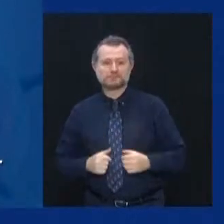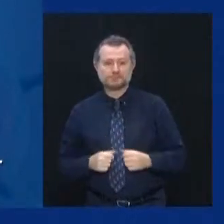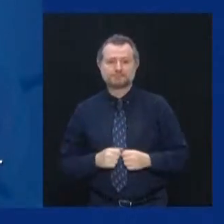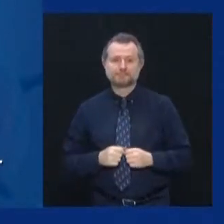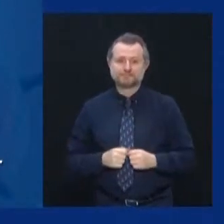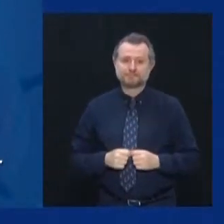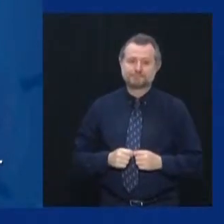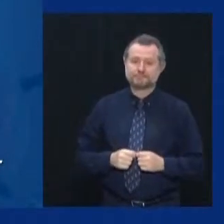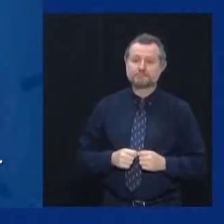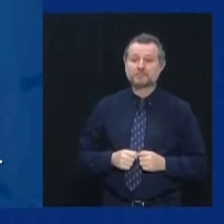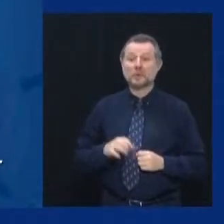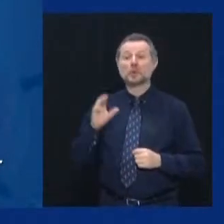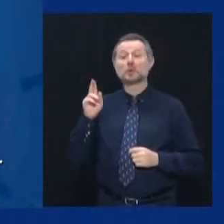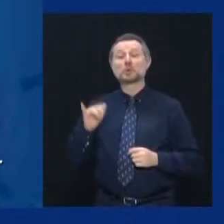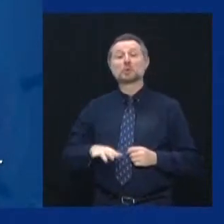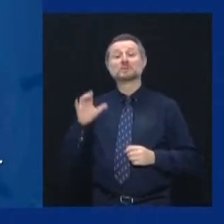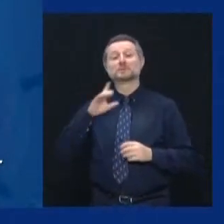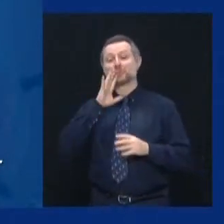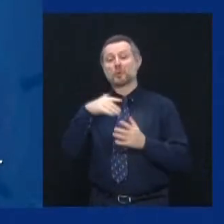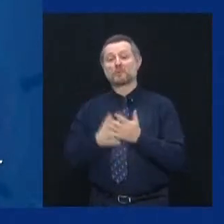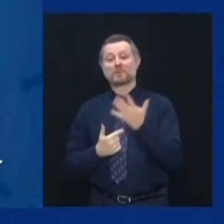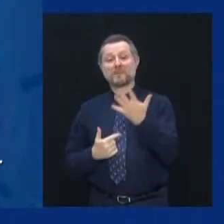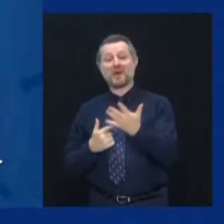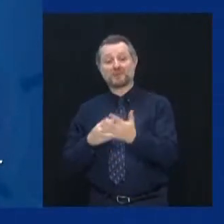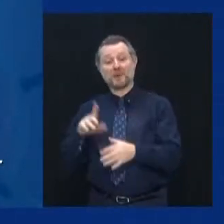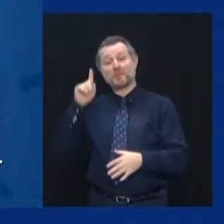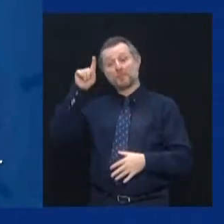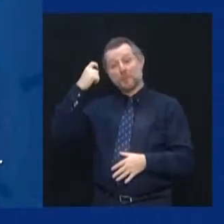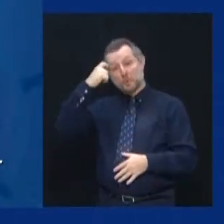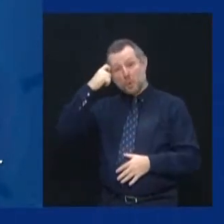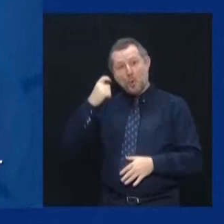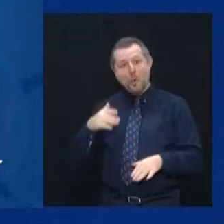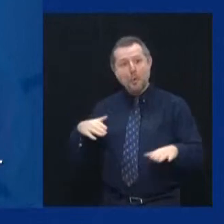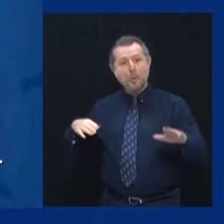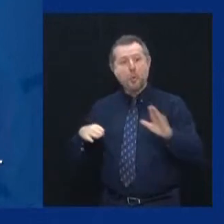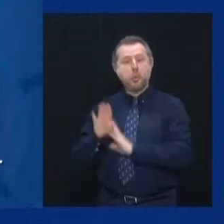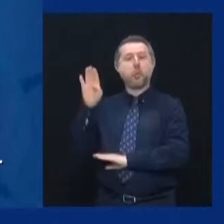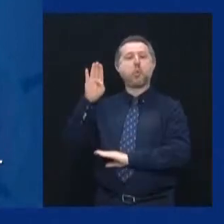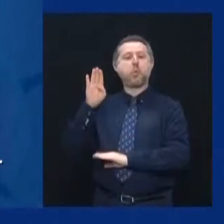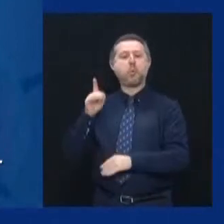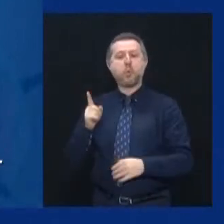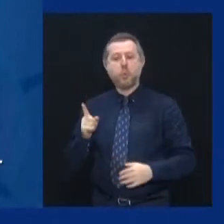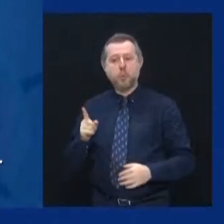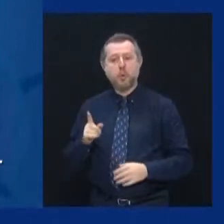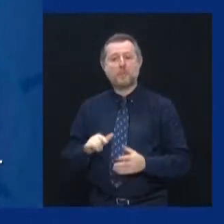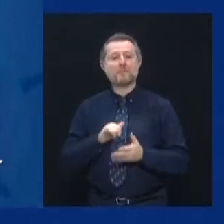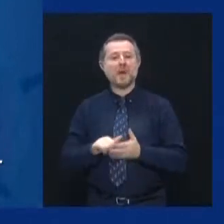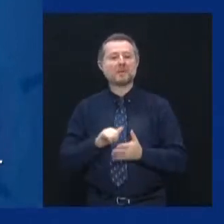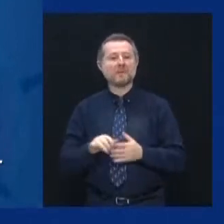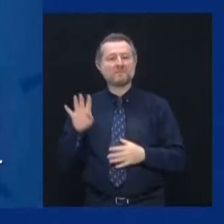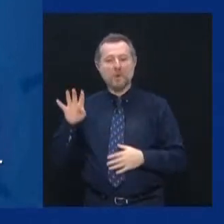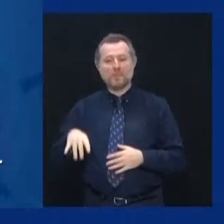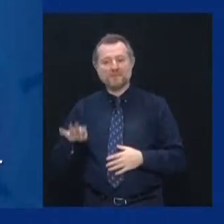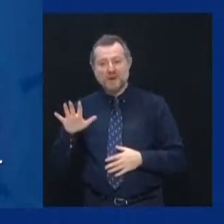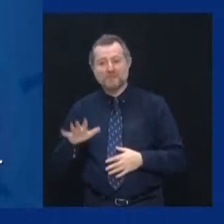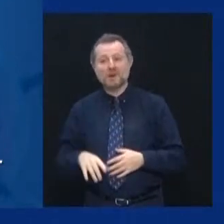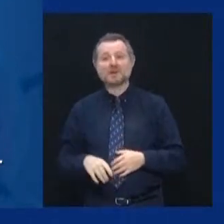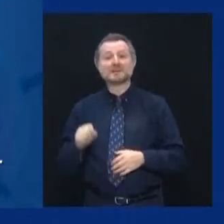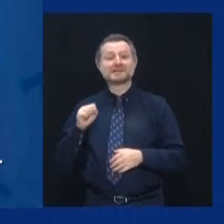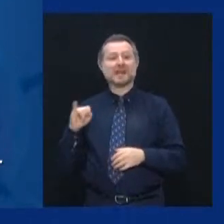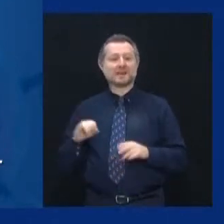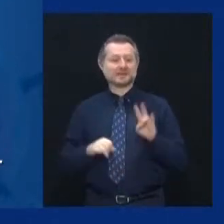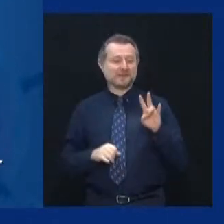New York City, Bronx is now spiking. Manhattan 4.4, Staten Island